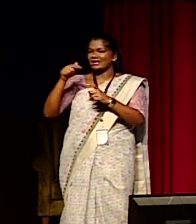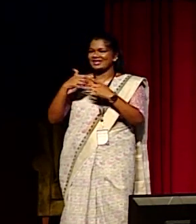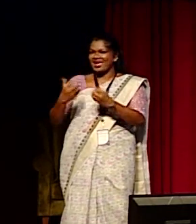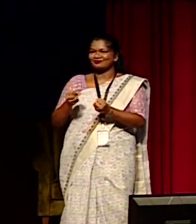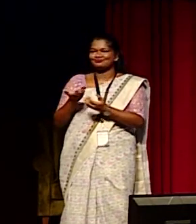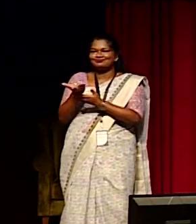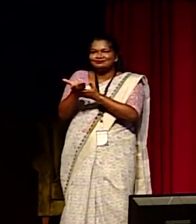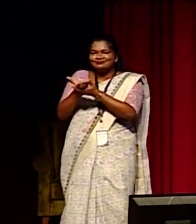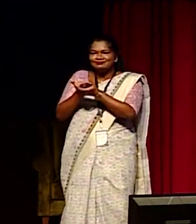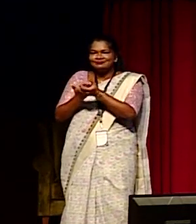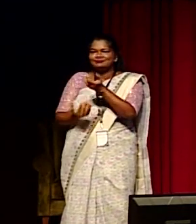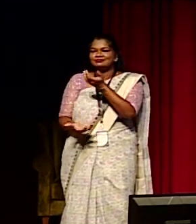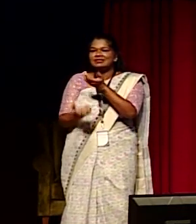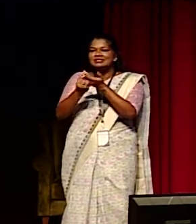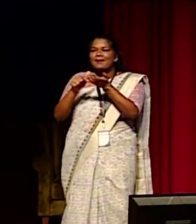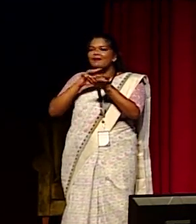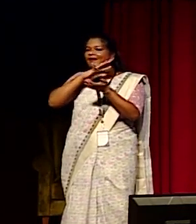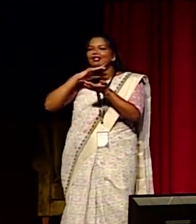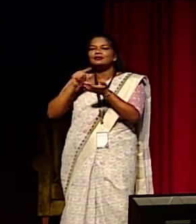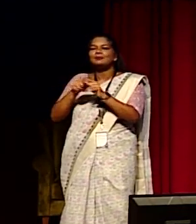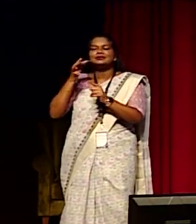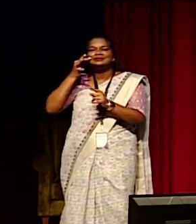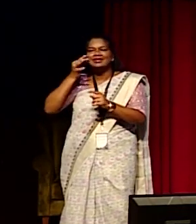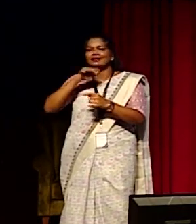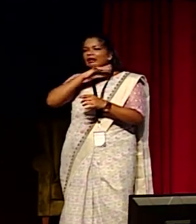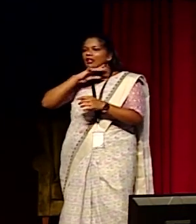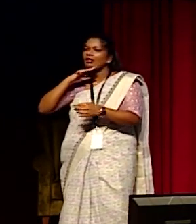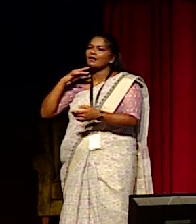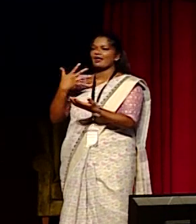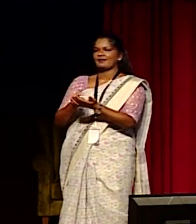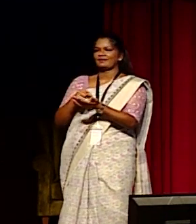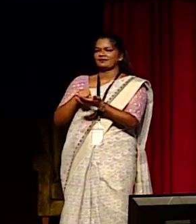then encapsulated in a skin-colored cushion compound for the cosmesis.